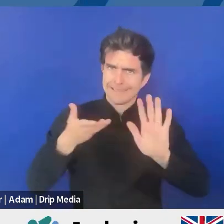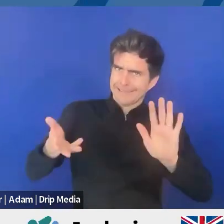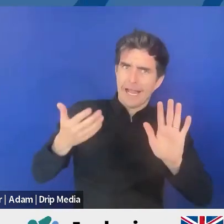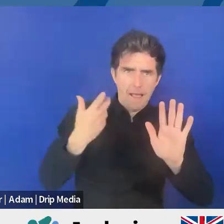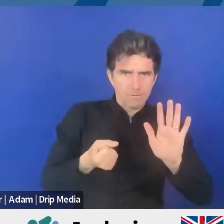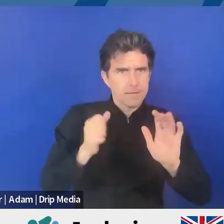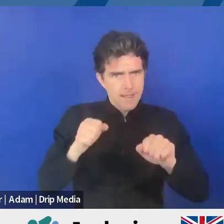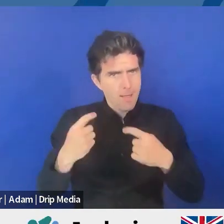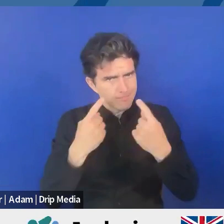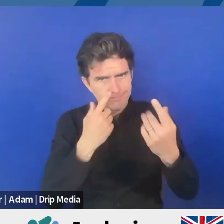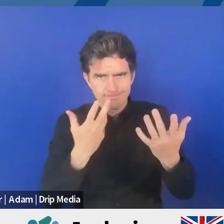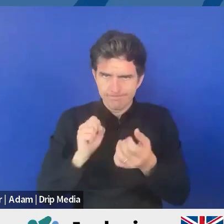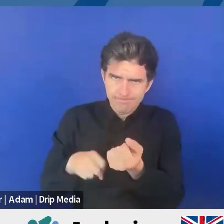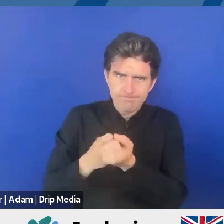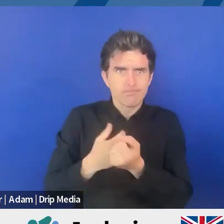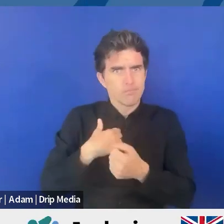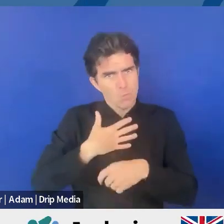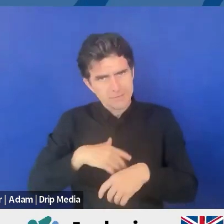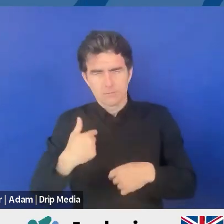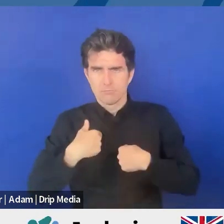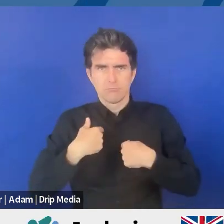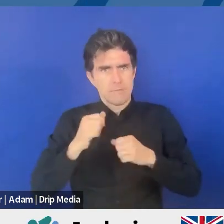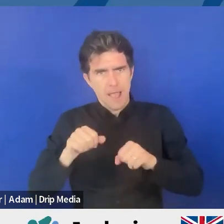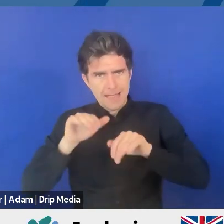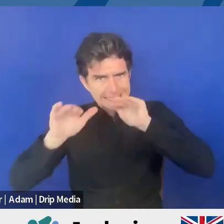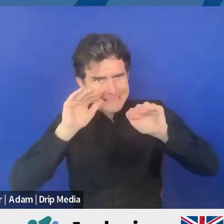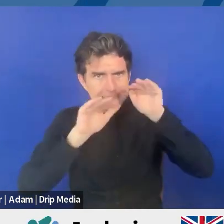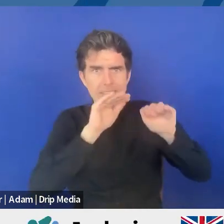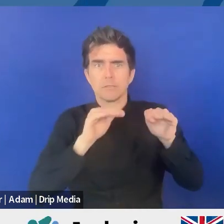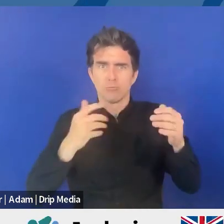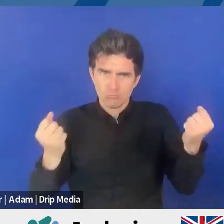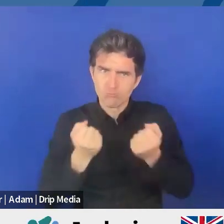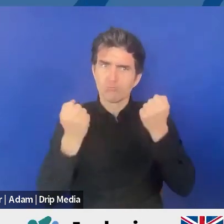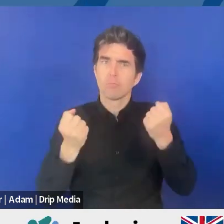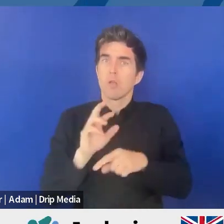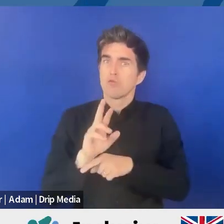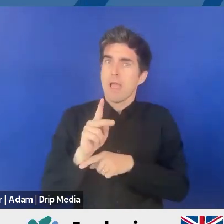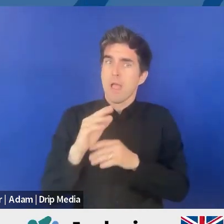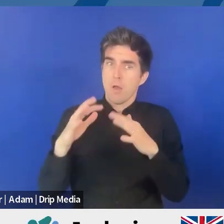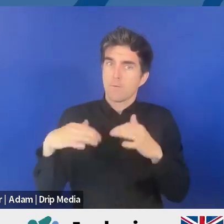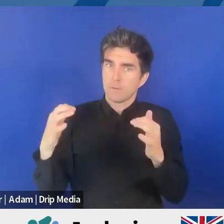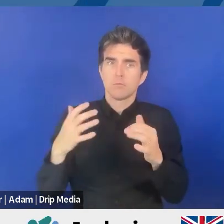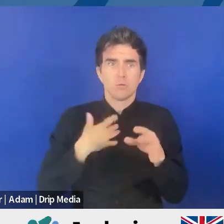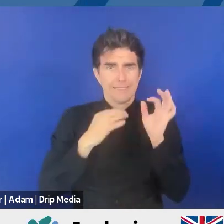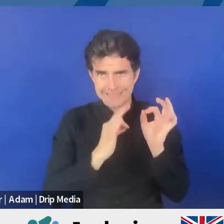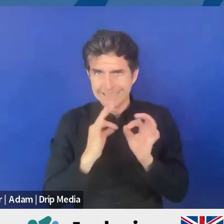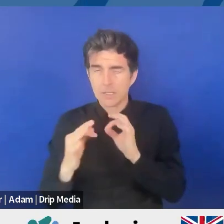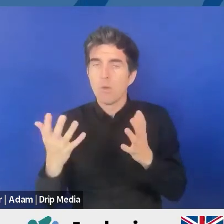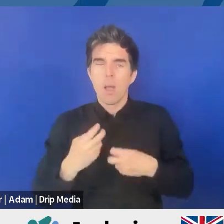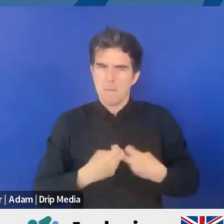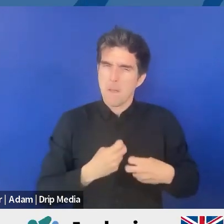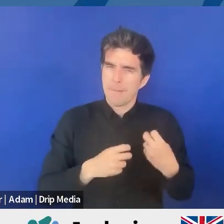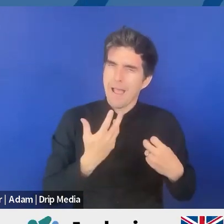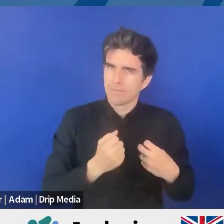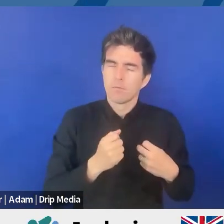our influence and our diplomatic kind of prowess as the UK government to make sure that this issue